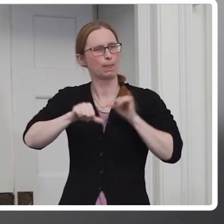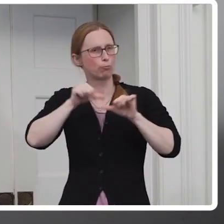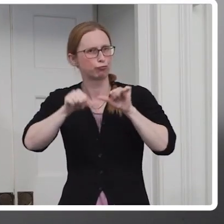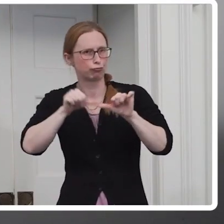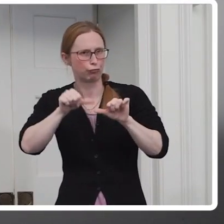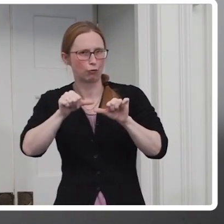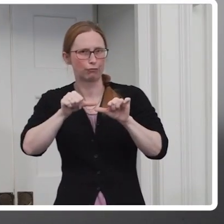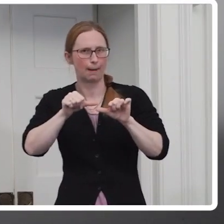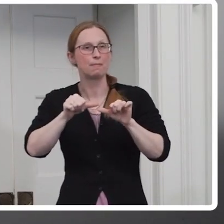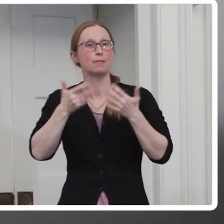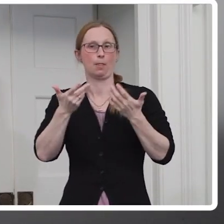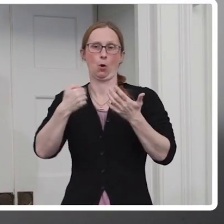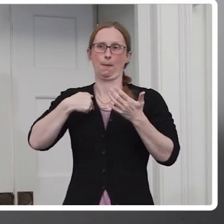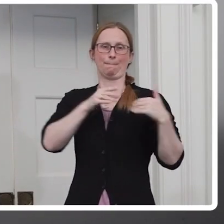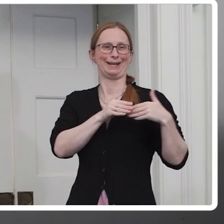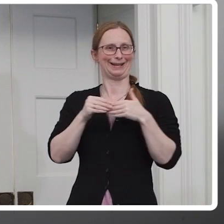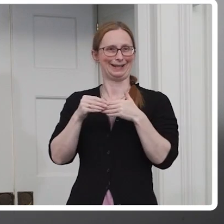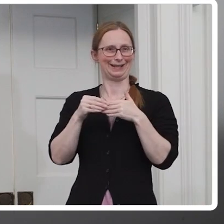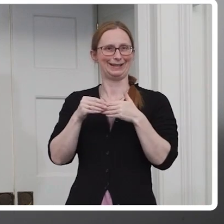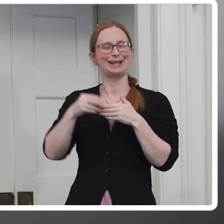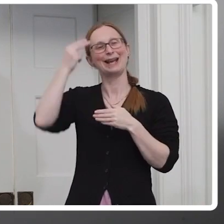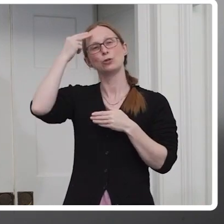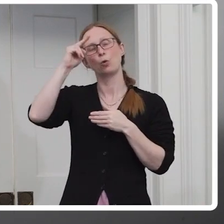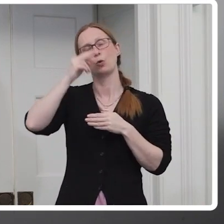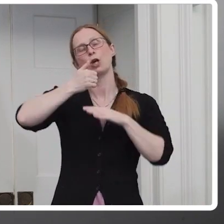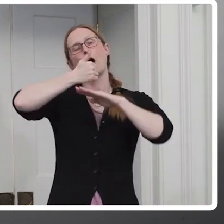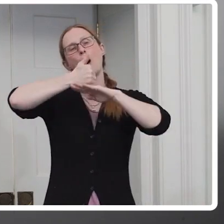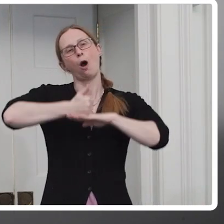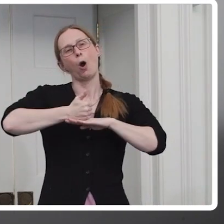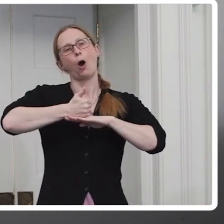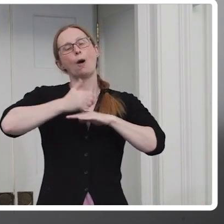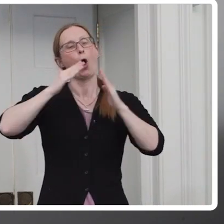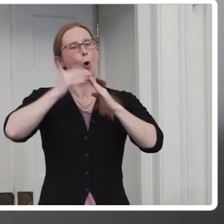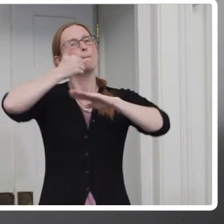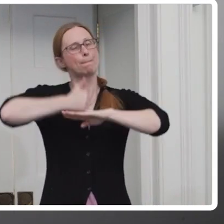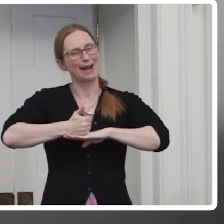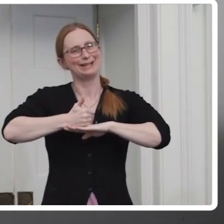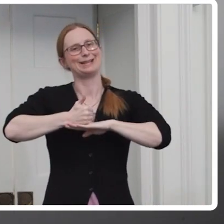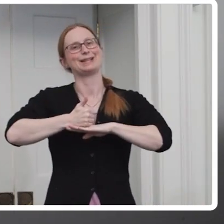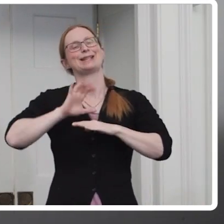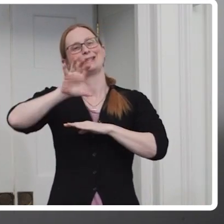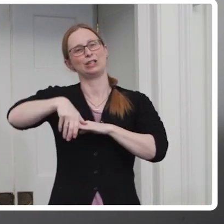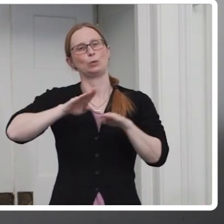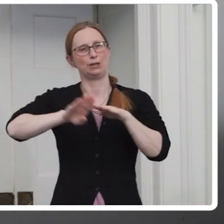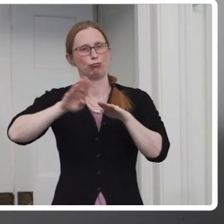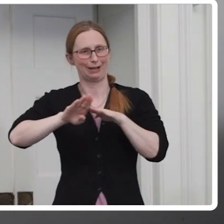DASH programme that is currently something that I'm leading on. And it's called Home-Based Situated Practice,